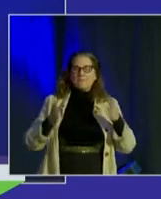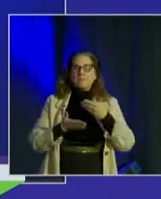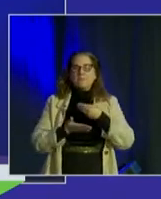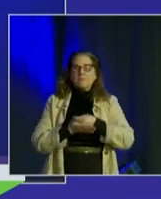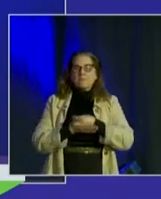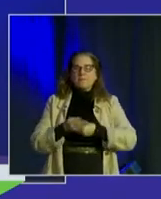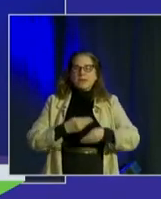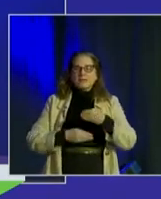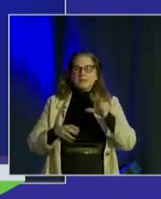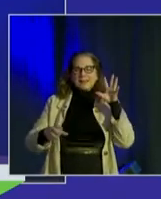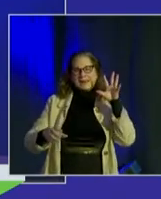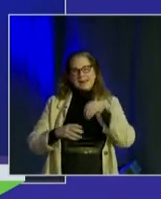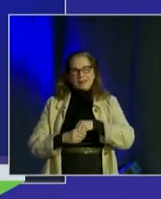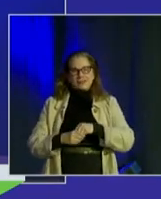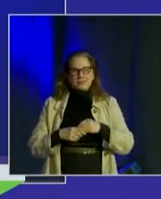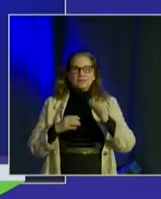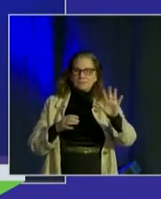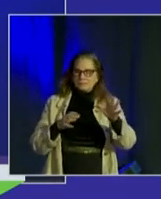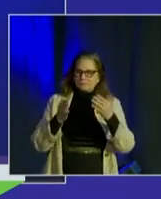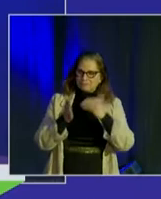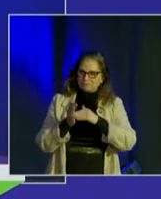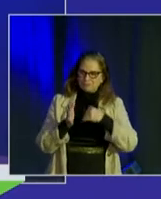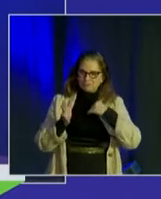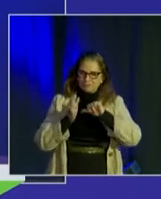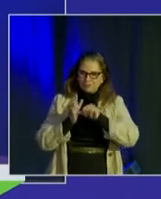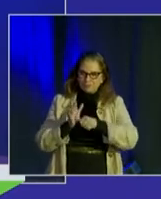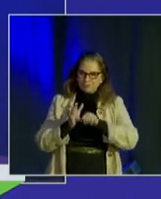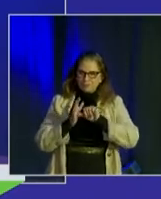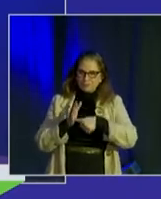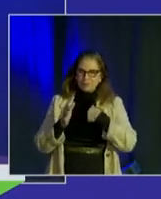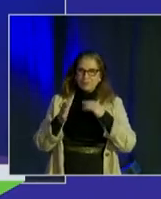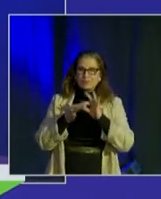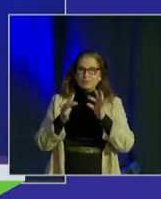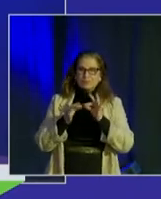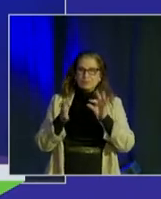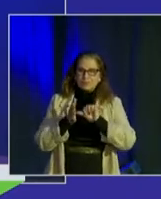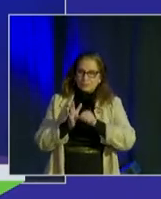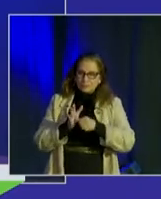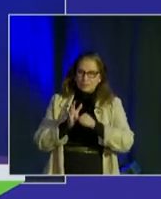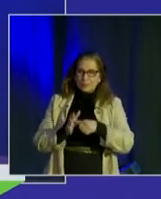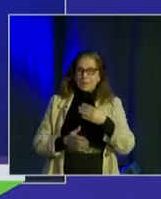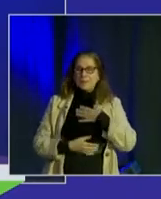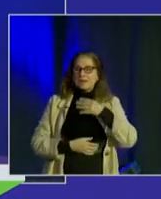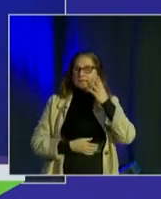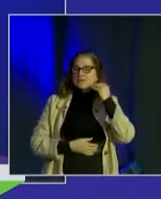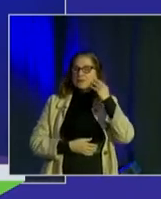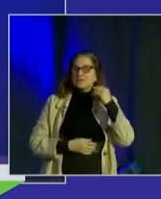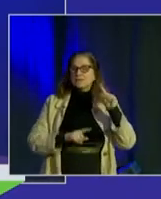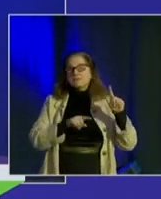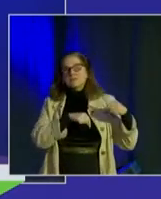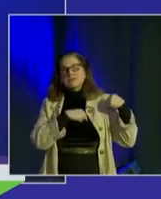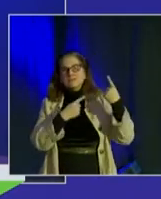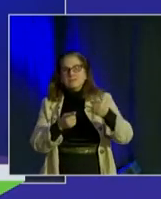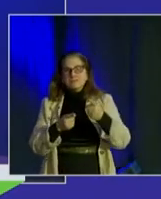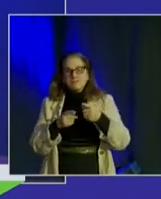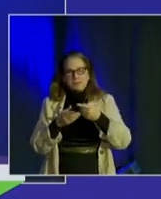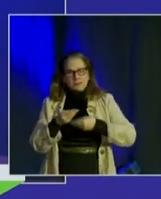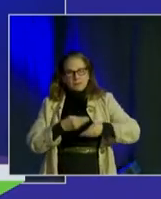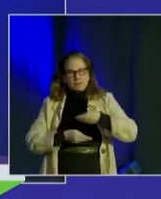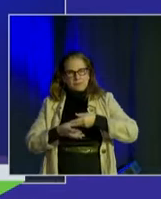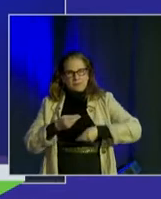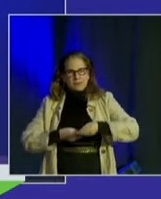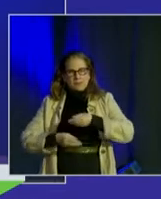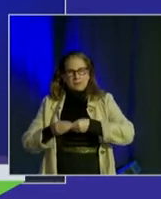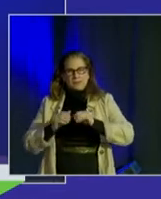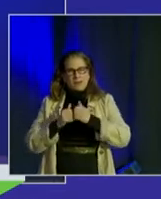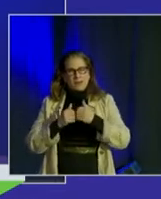frequently, and I'll say again today, that my experience in building a budget, both as a council member and now as your mayor,